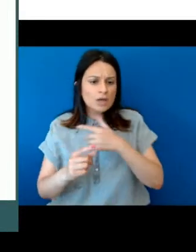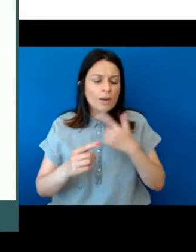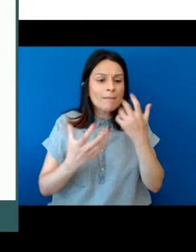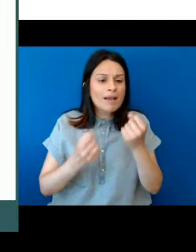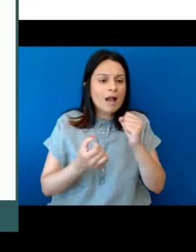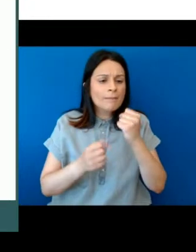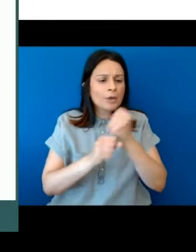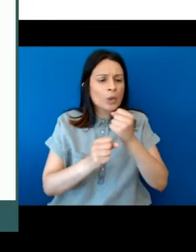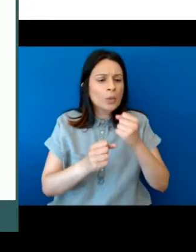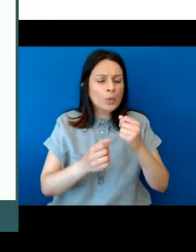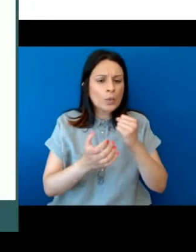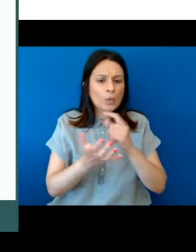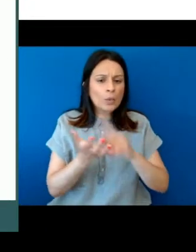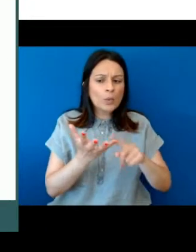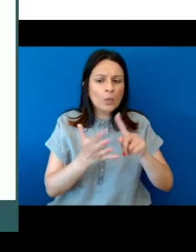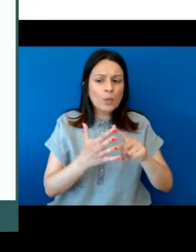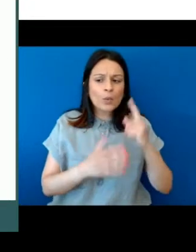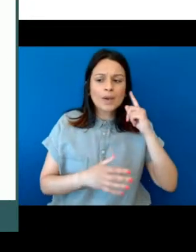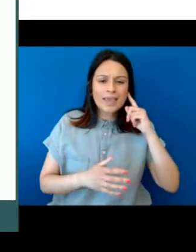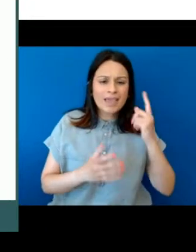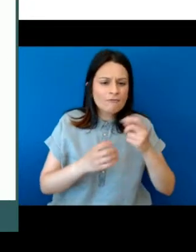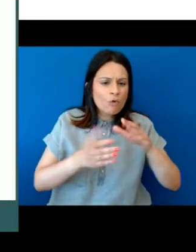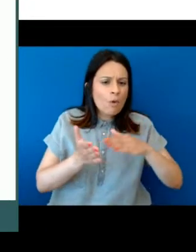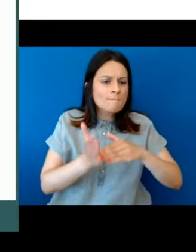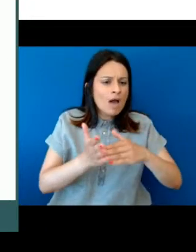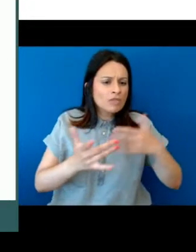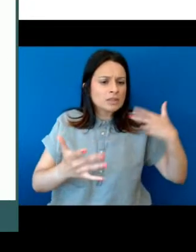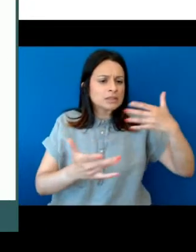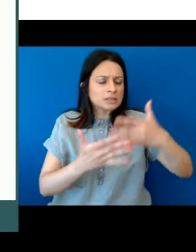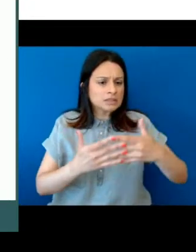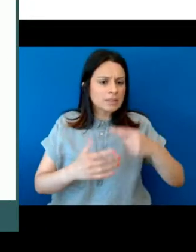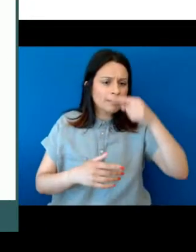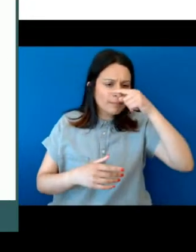Her life is made very miserable by her allergies.